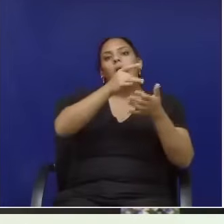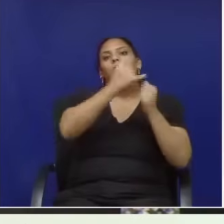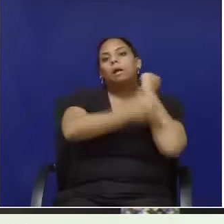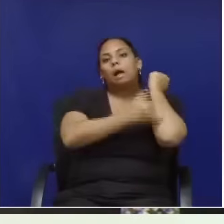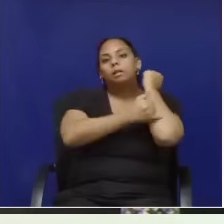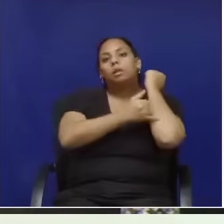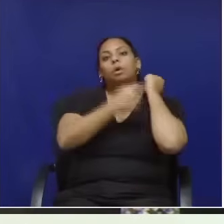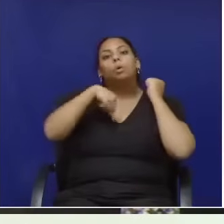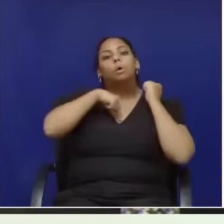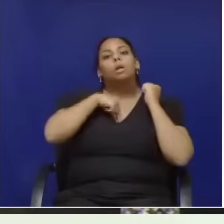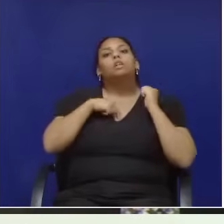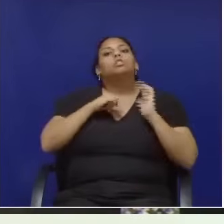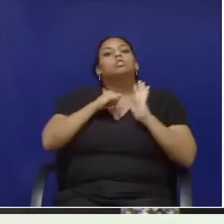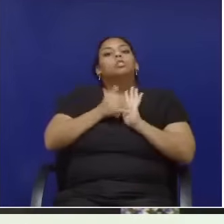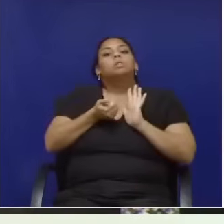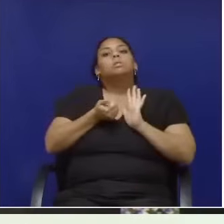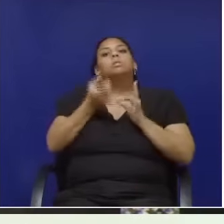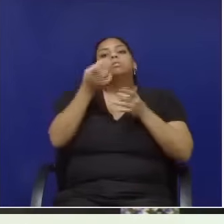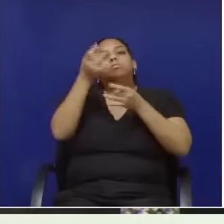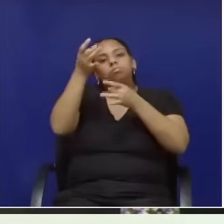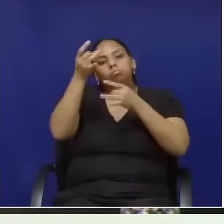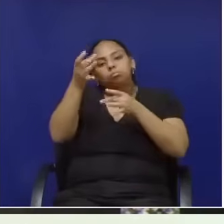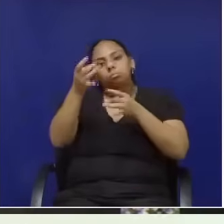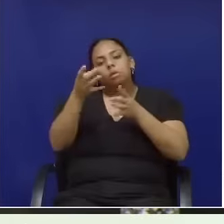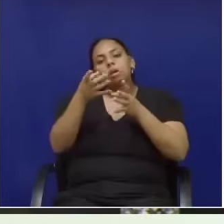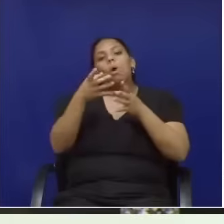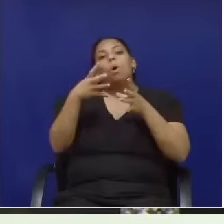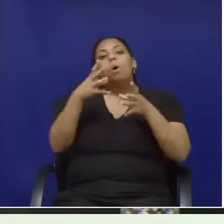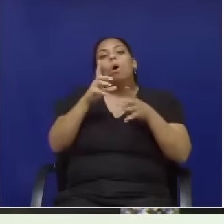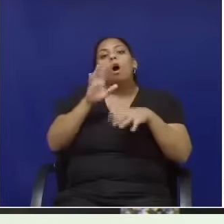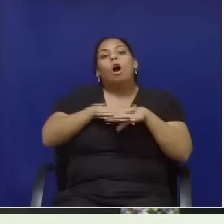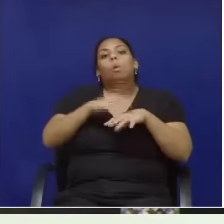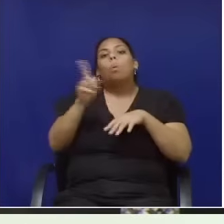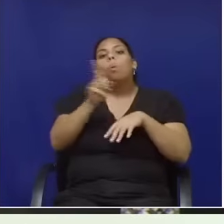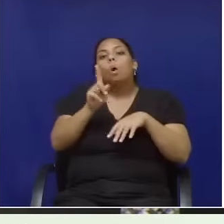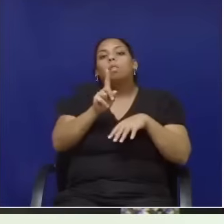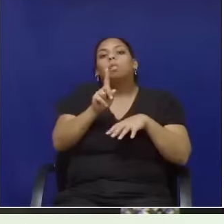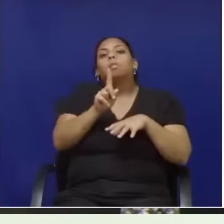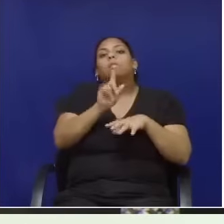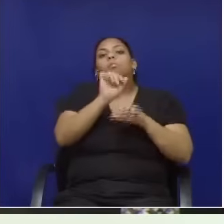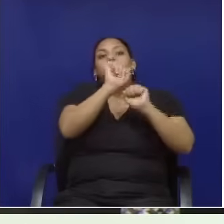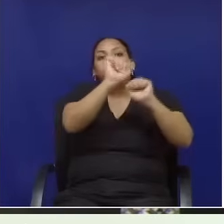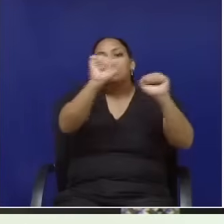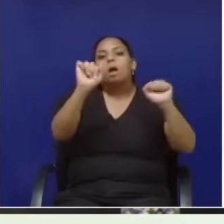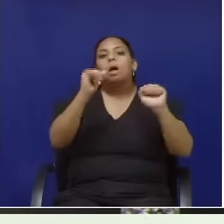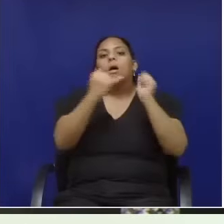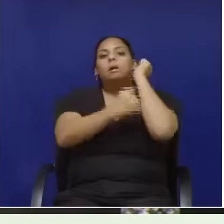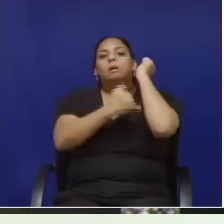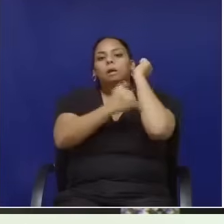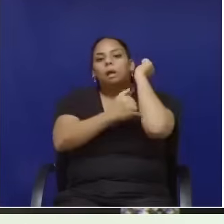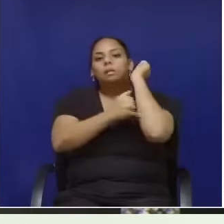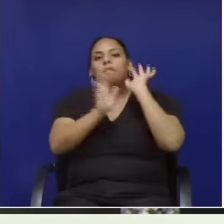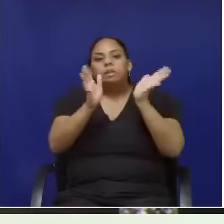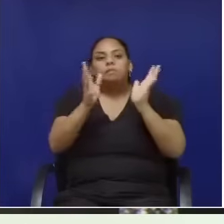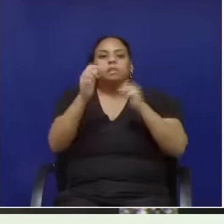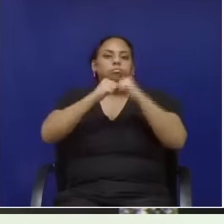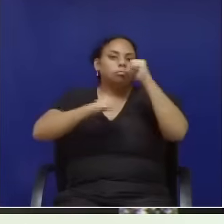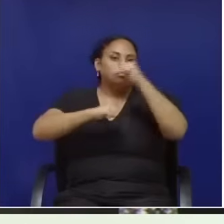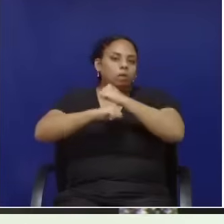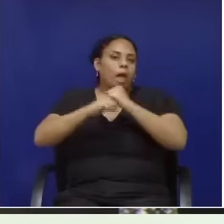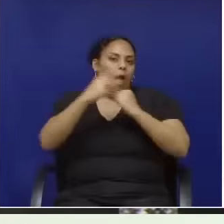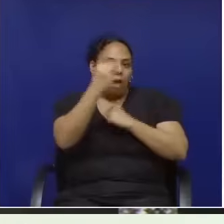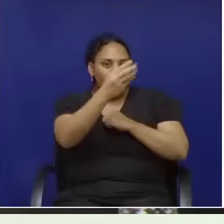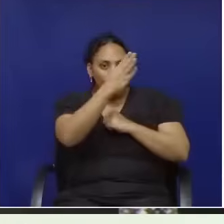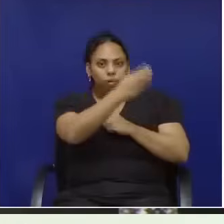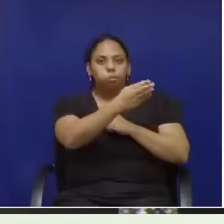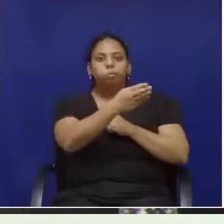basically piggybacking on the existing infrastructure to roll out this service. So there's no trade-off here. There's no